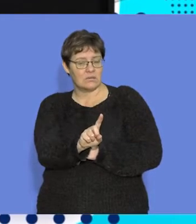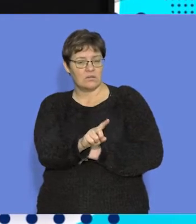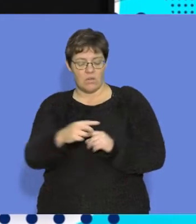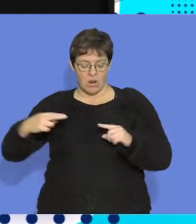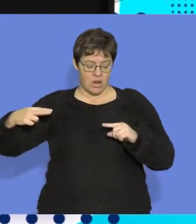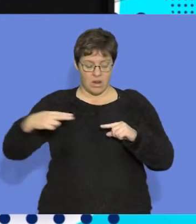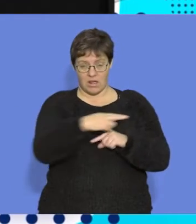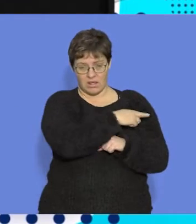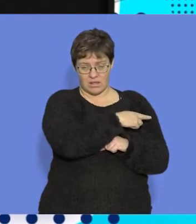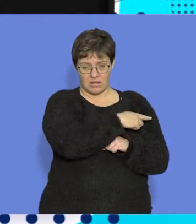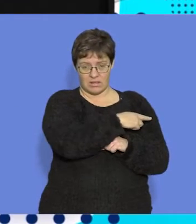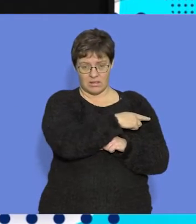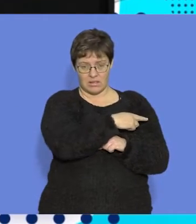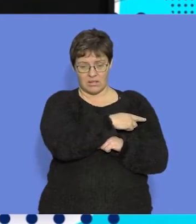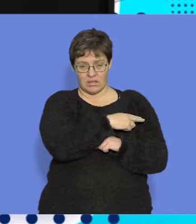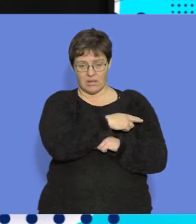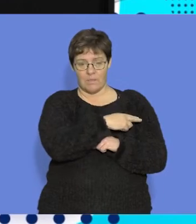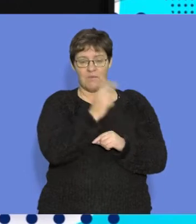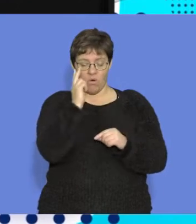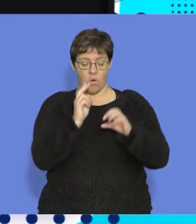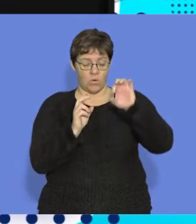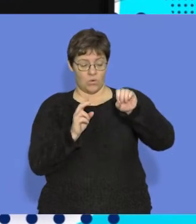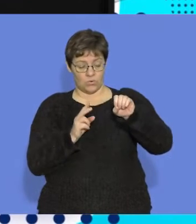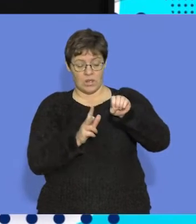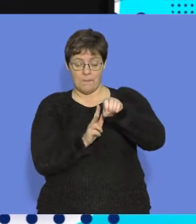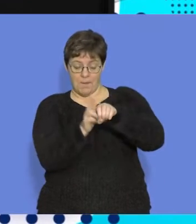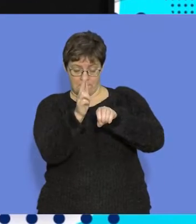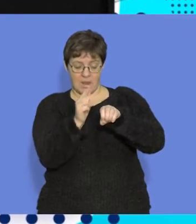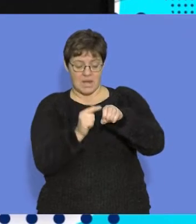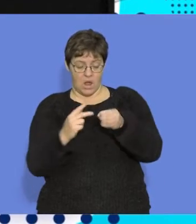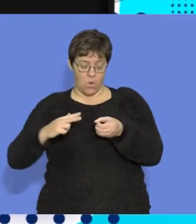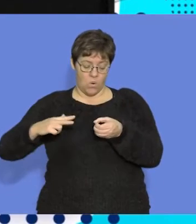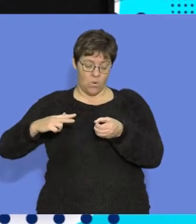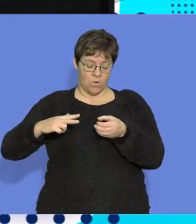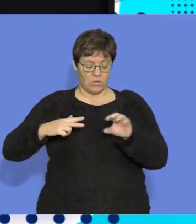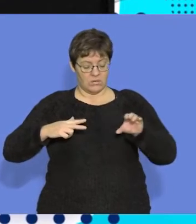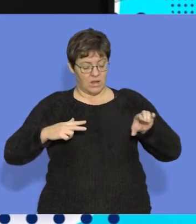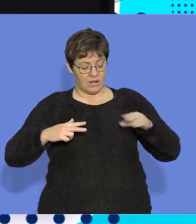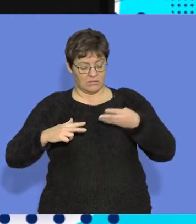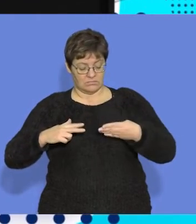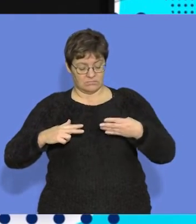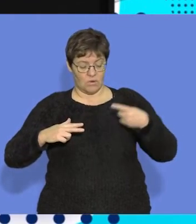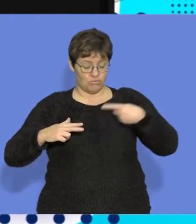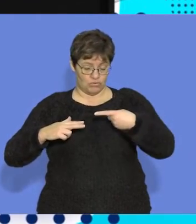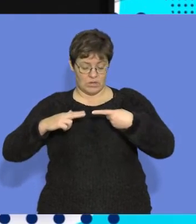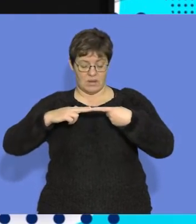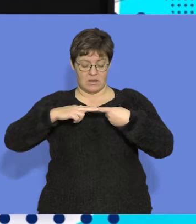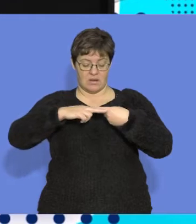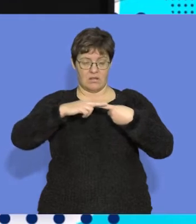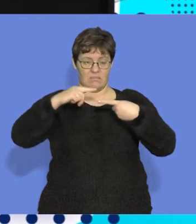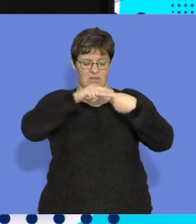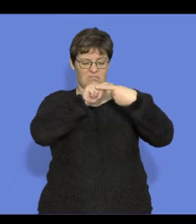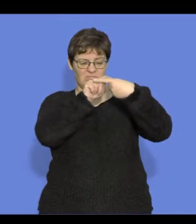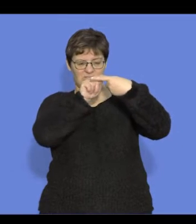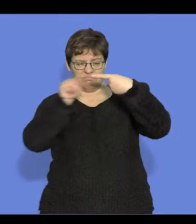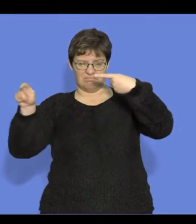or a lengthways section of the root, so we can see what happens once the water gets into the xylem. So let's